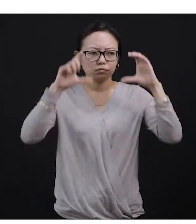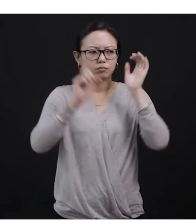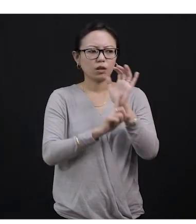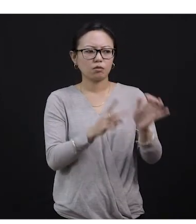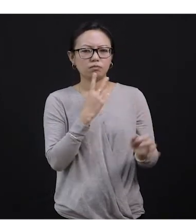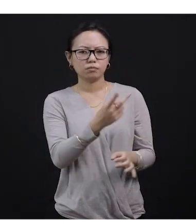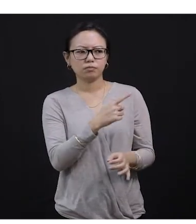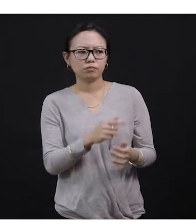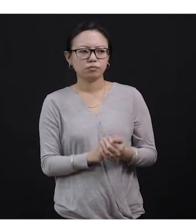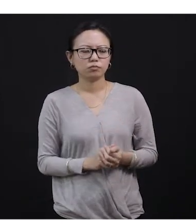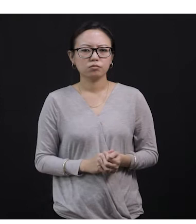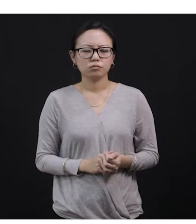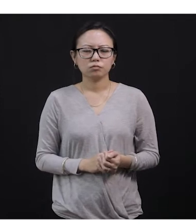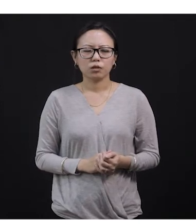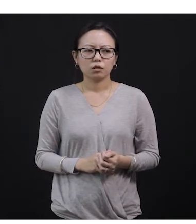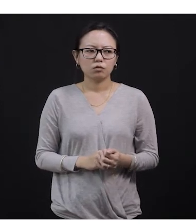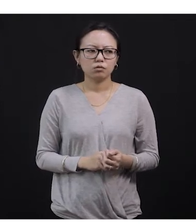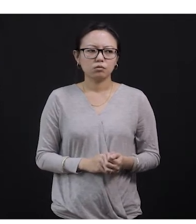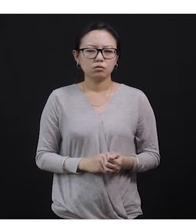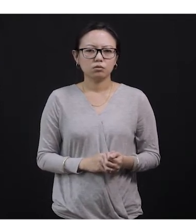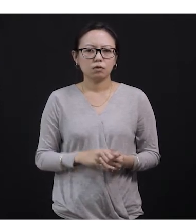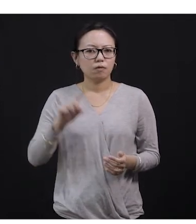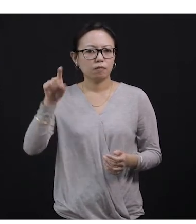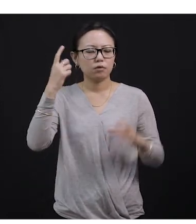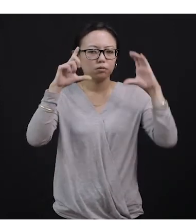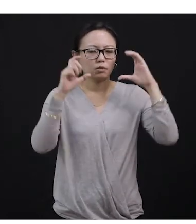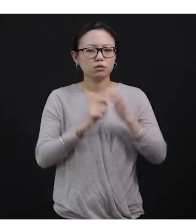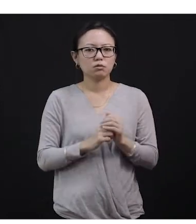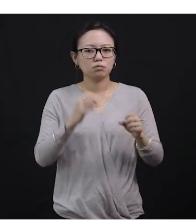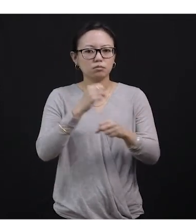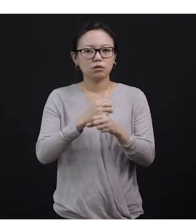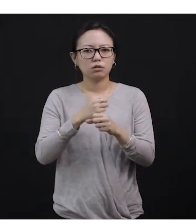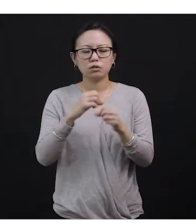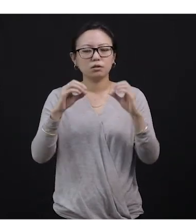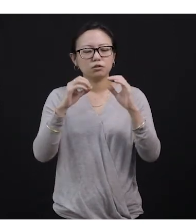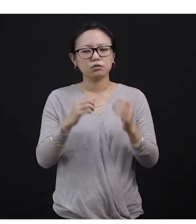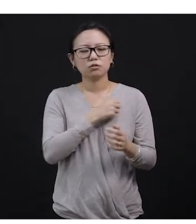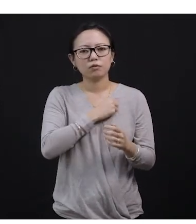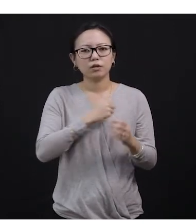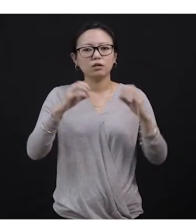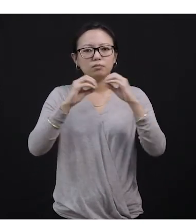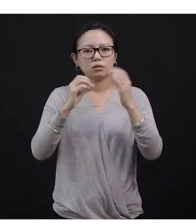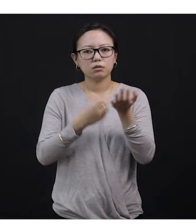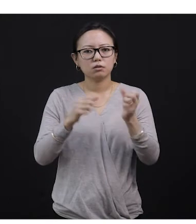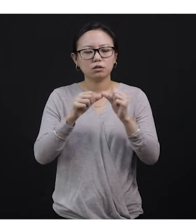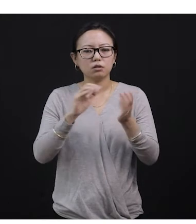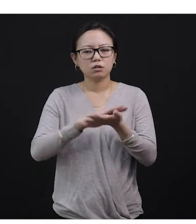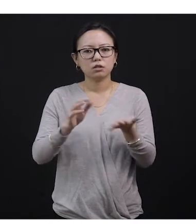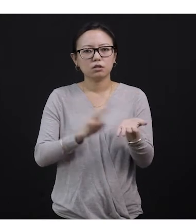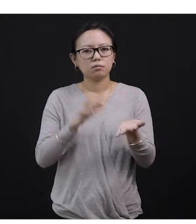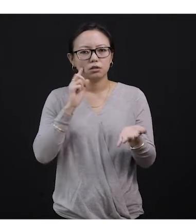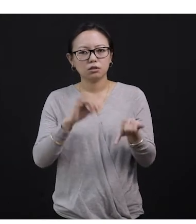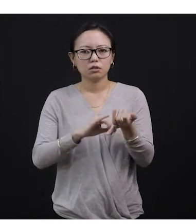of pictures. See, these are the Brahmins, okay? They are known as the priest, also known as the priest, and they